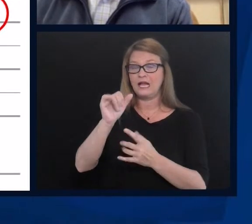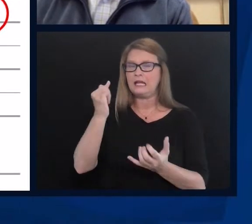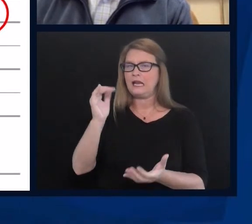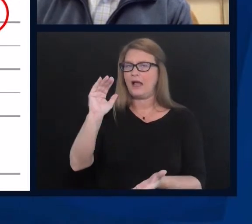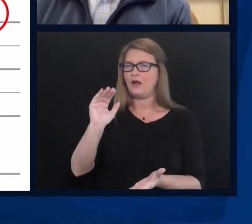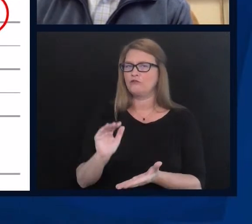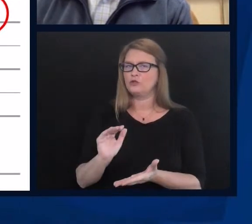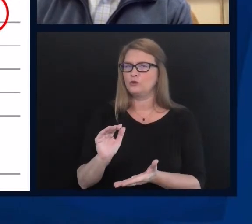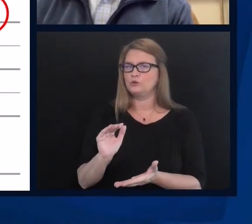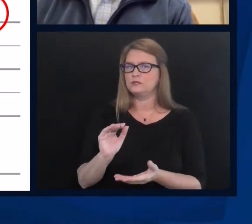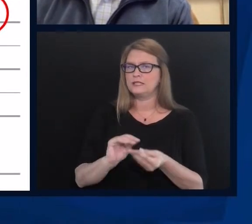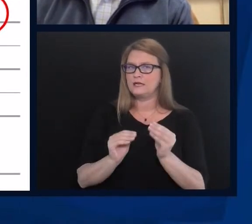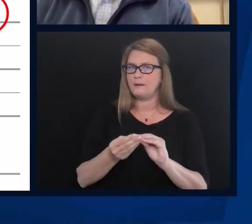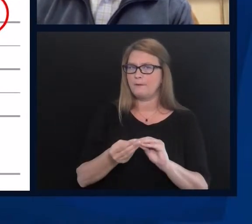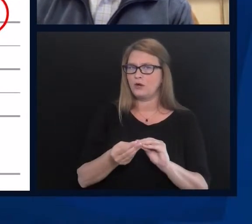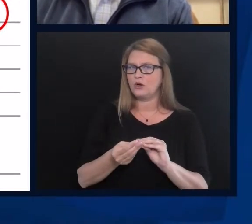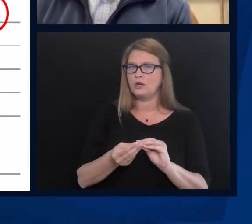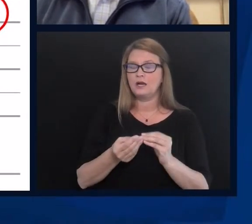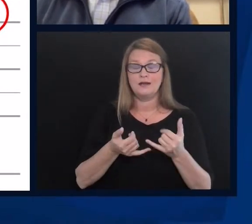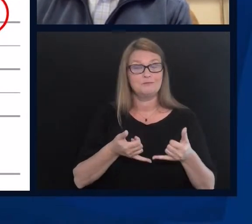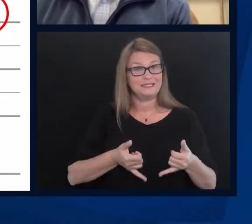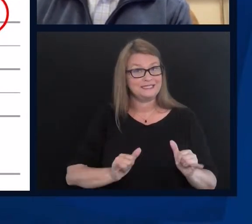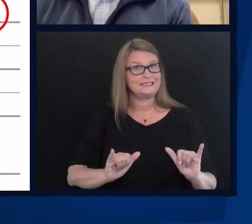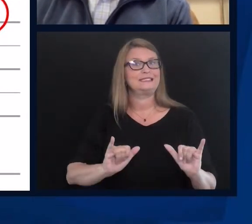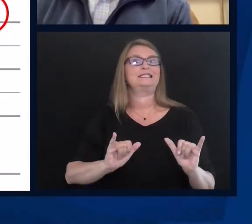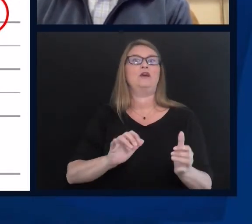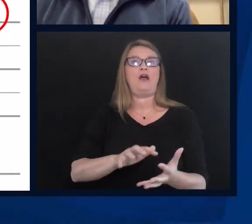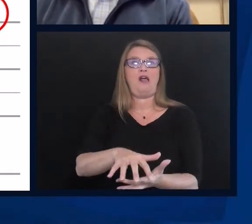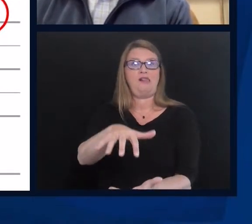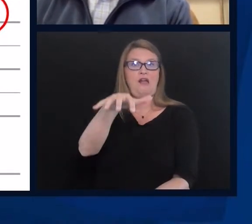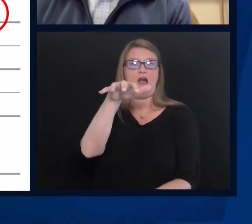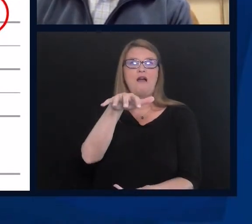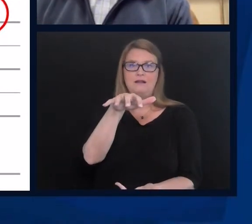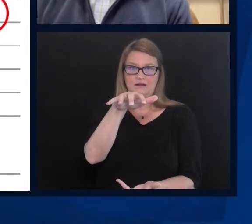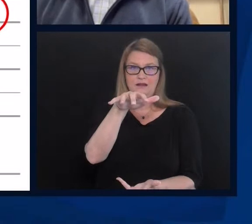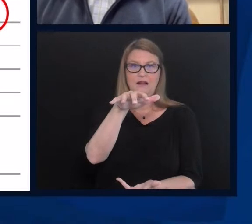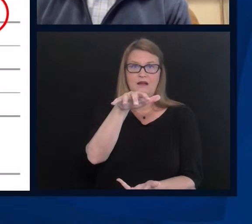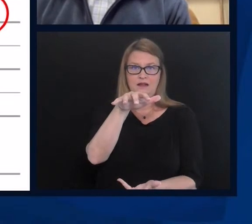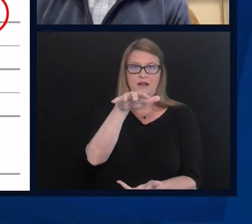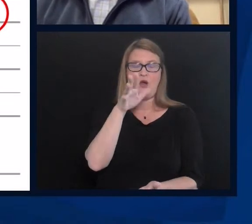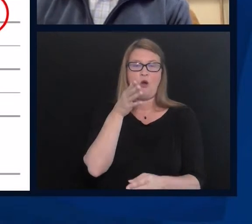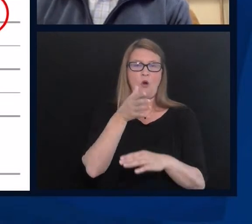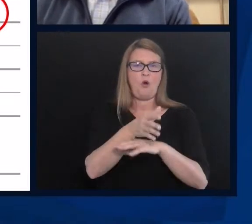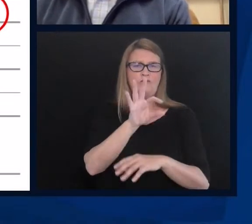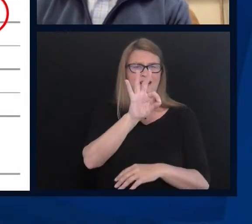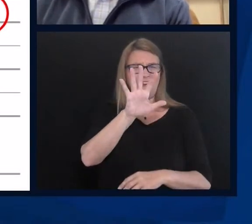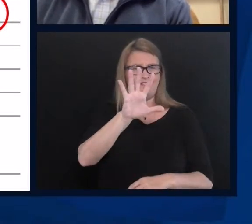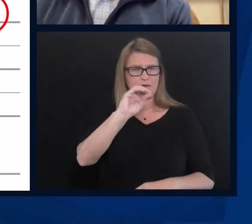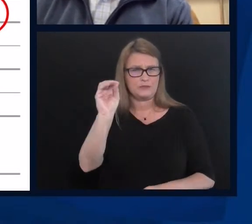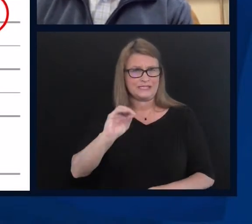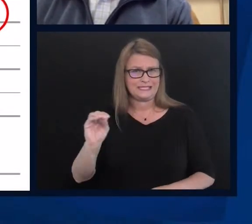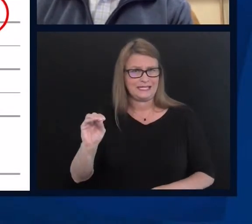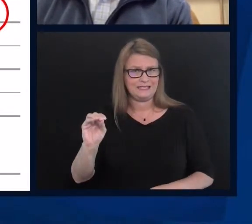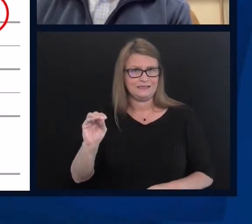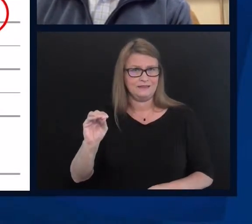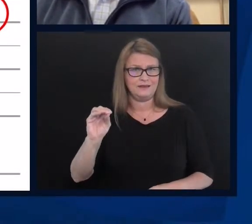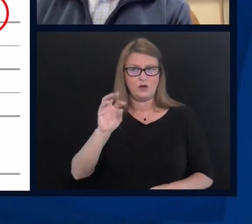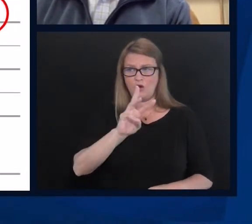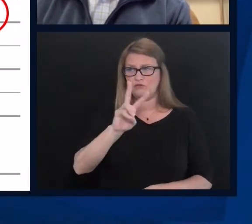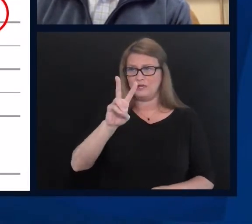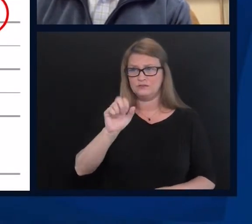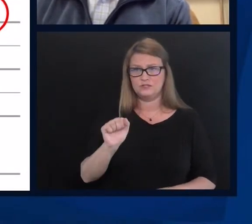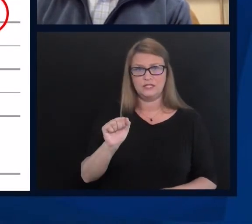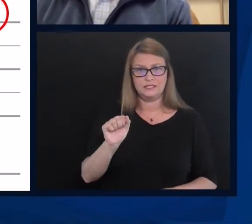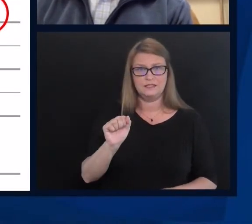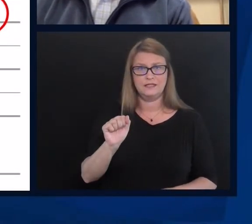some degree in number, but it's still a significant, over 95% of West